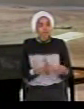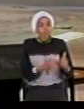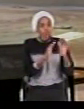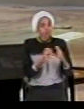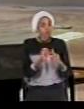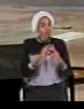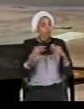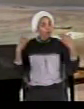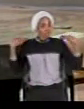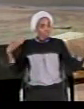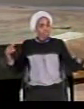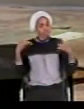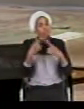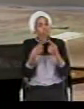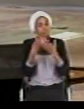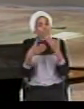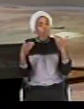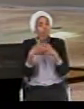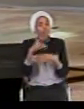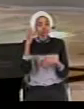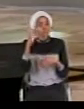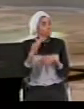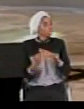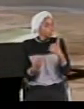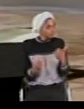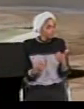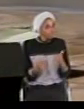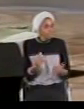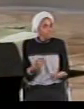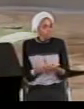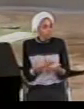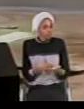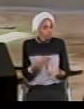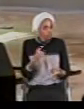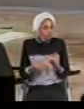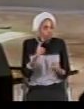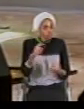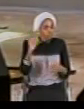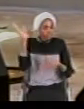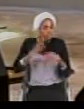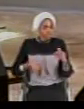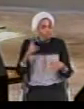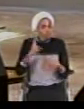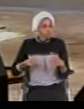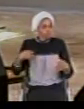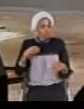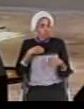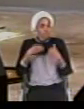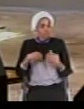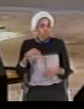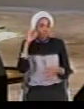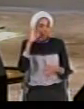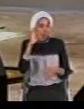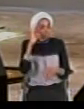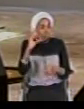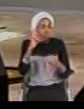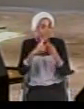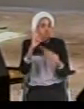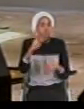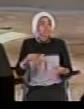other gospel unto you than that which we have preached unto you,